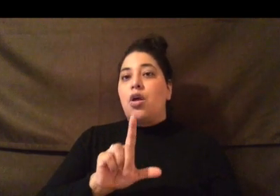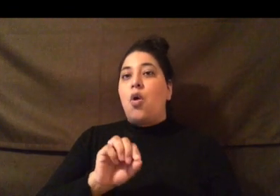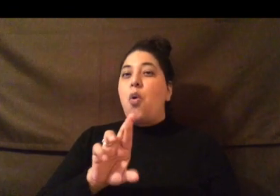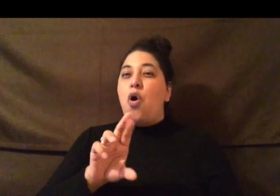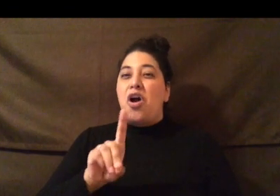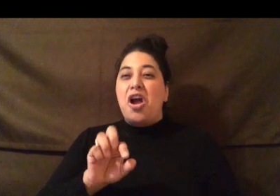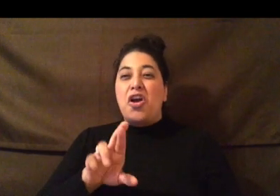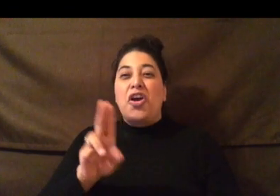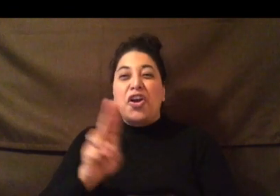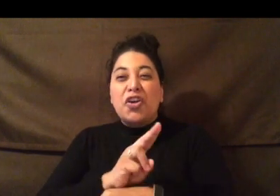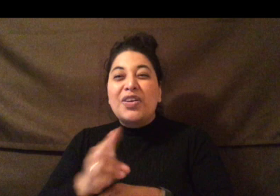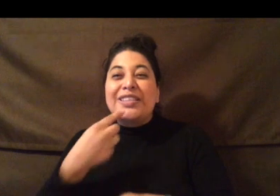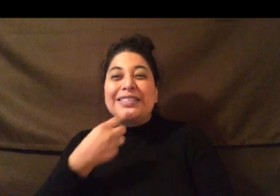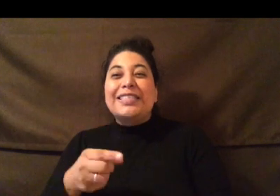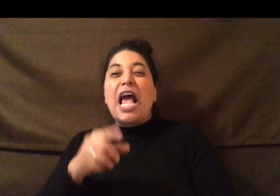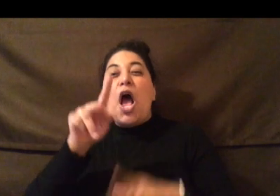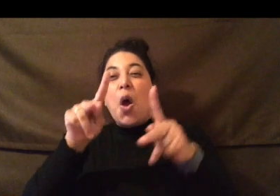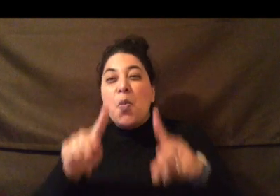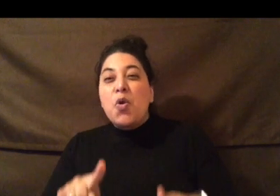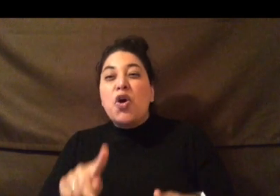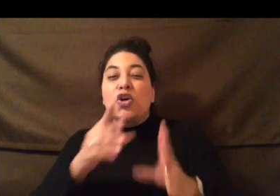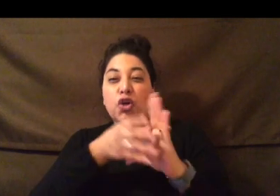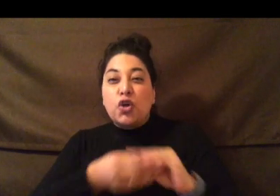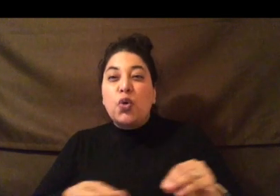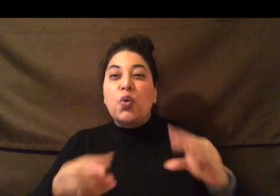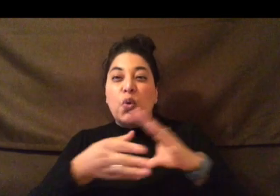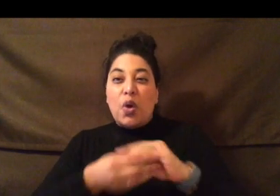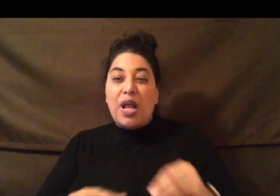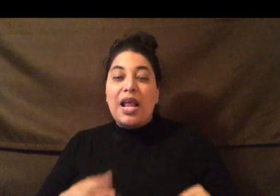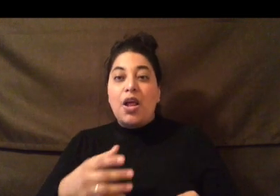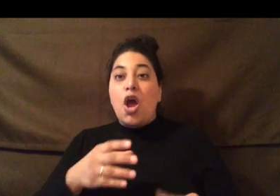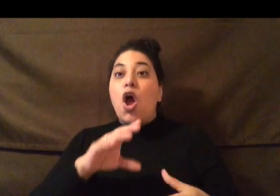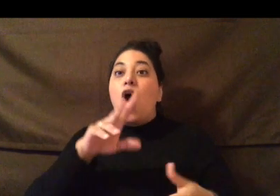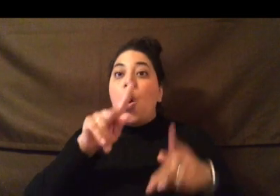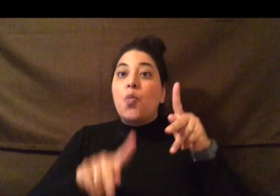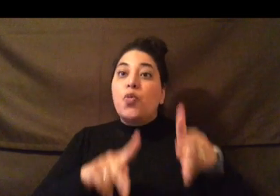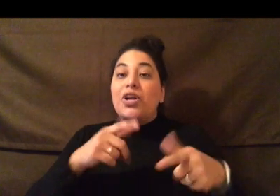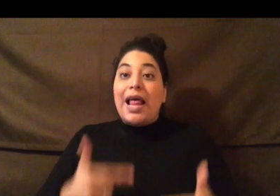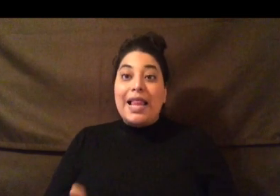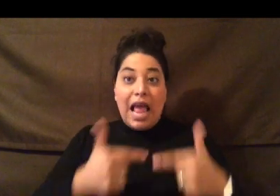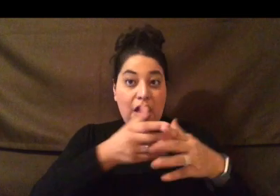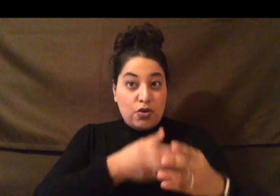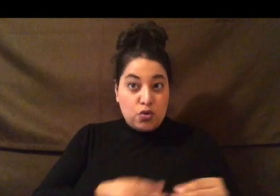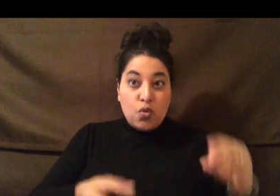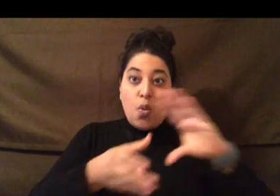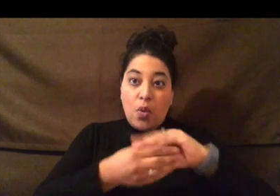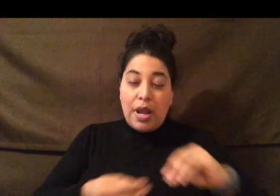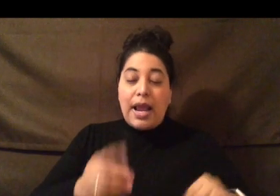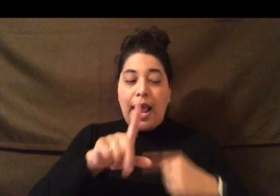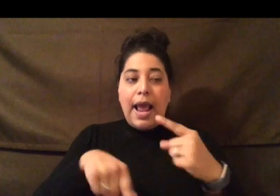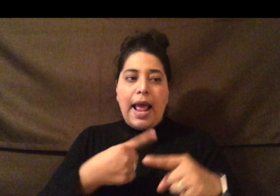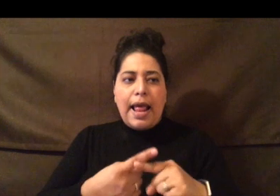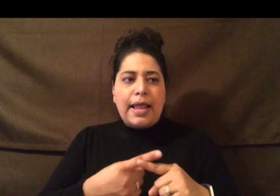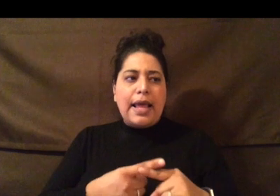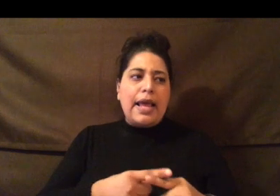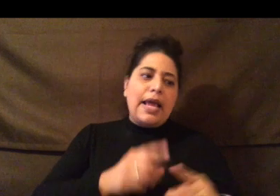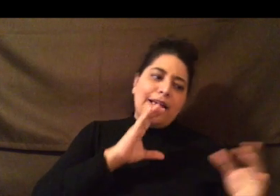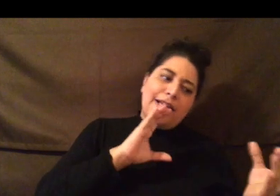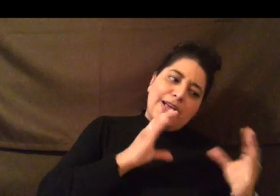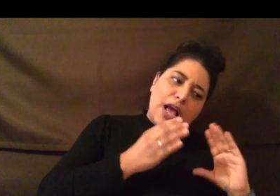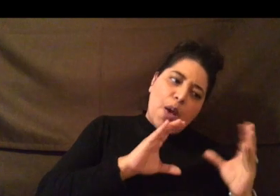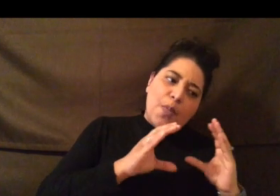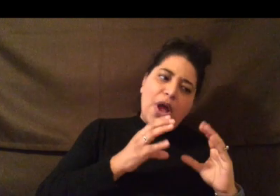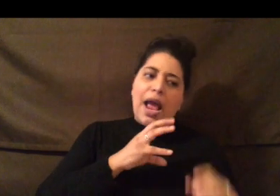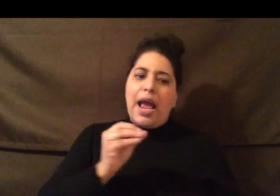for biographies, where it's kind of like a timeline. We see that events happen in the order that they happened in real life. And then compare